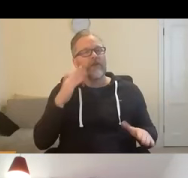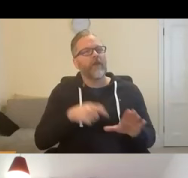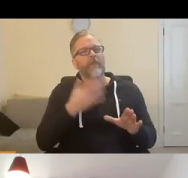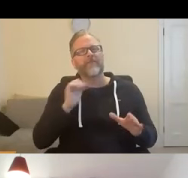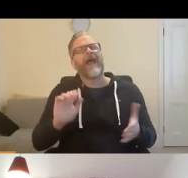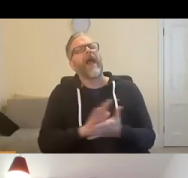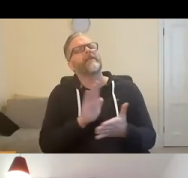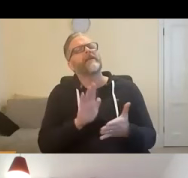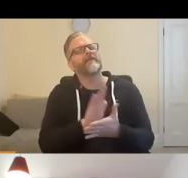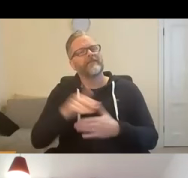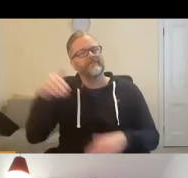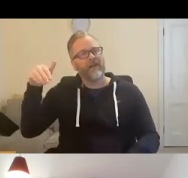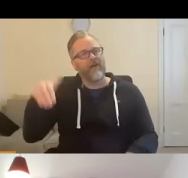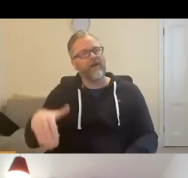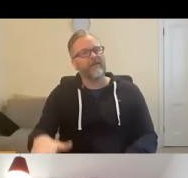happiness.